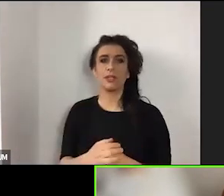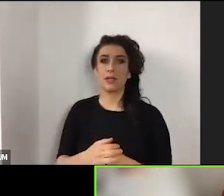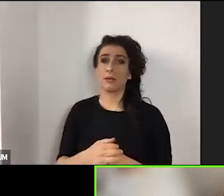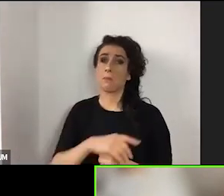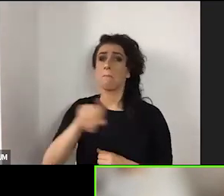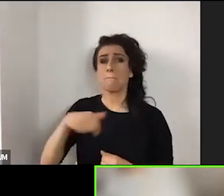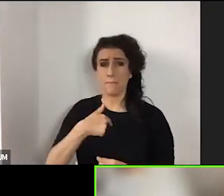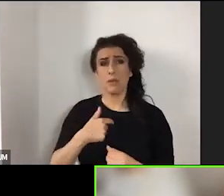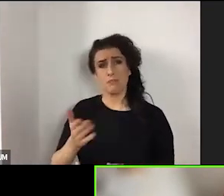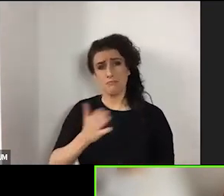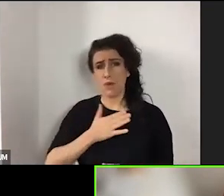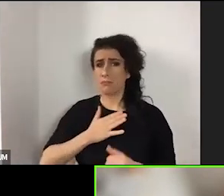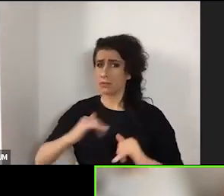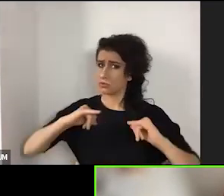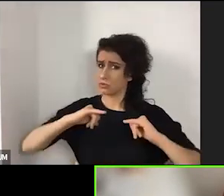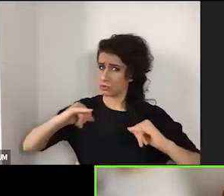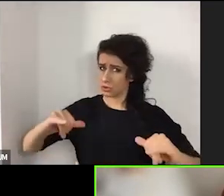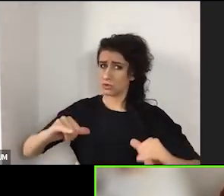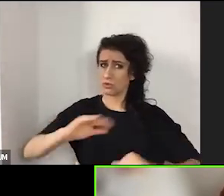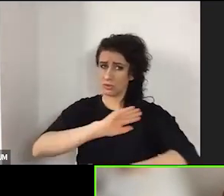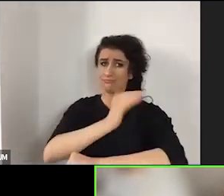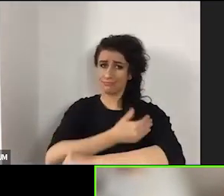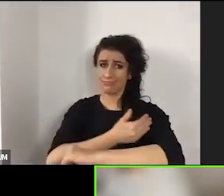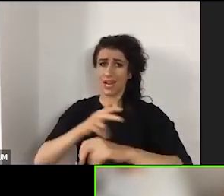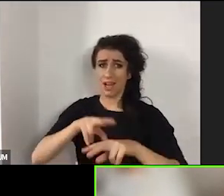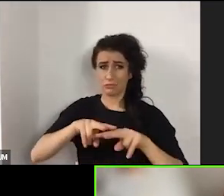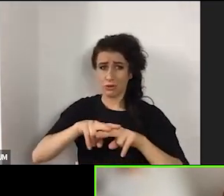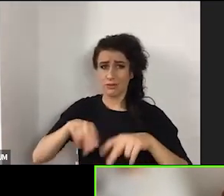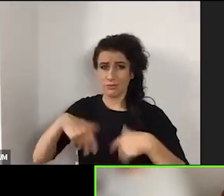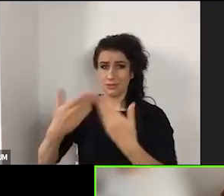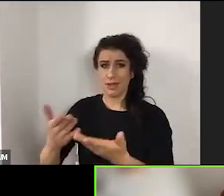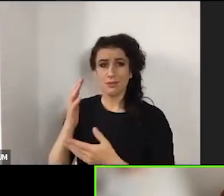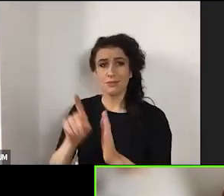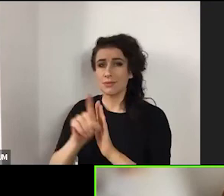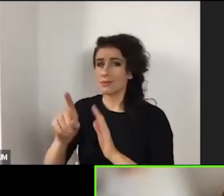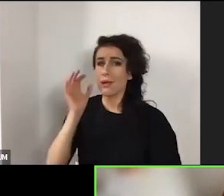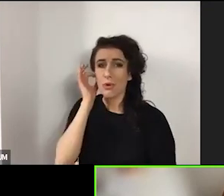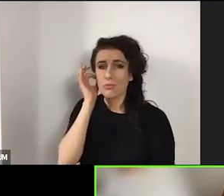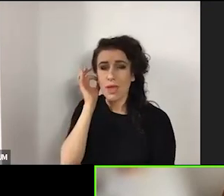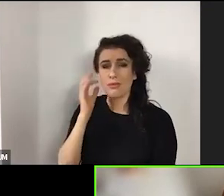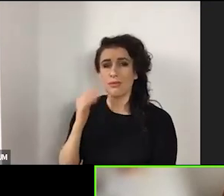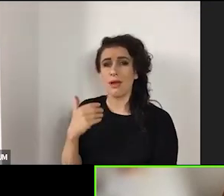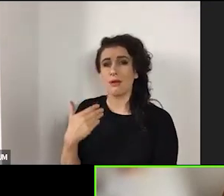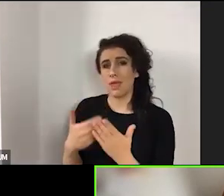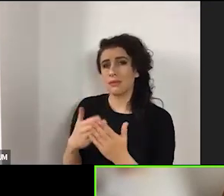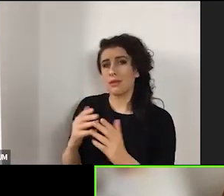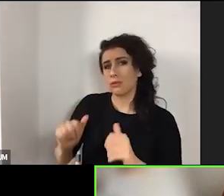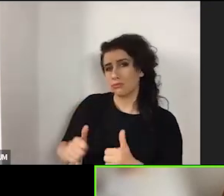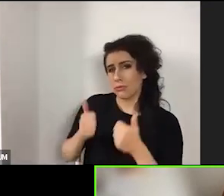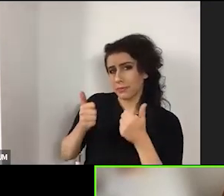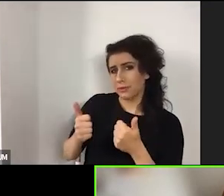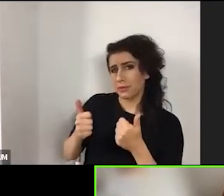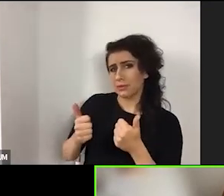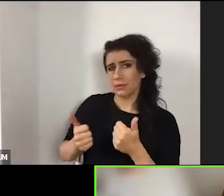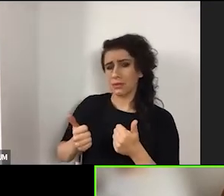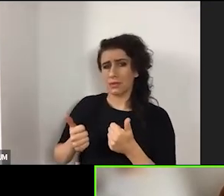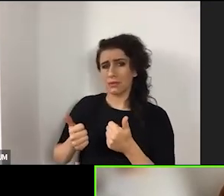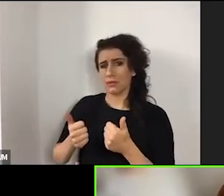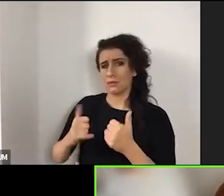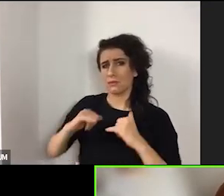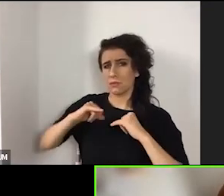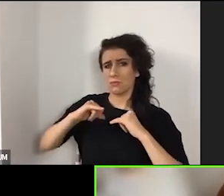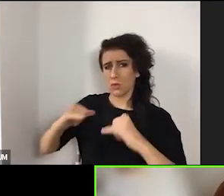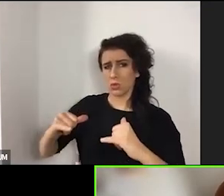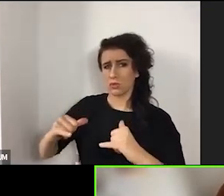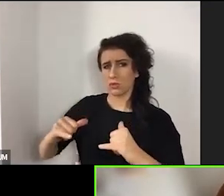to regain confidence, self-esteem, to know that they can do and achieve things. And if they could